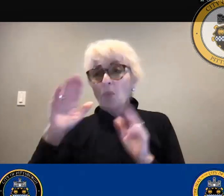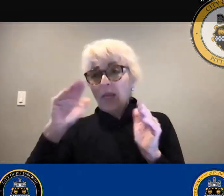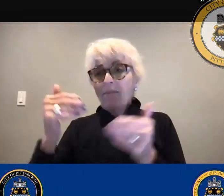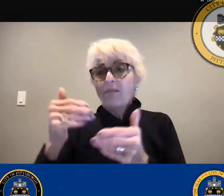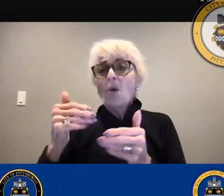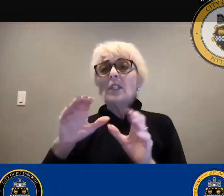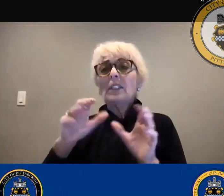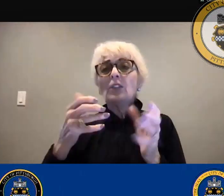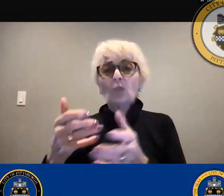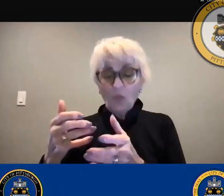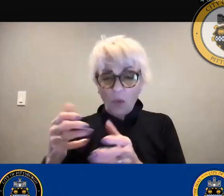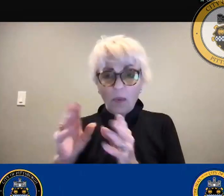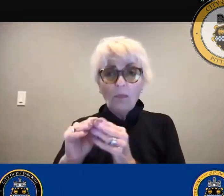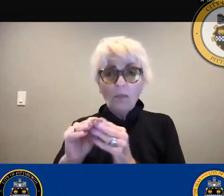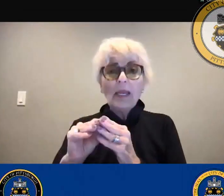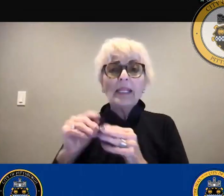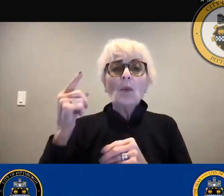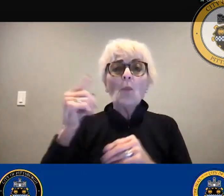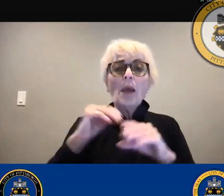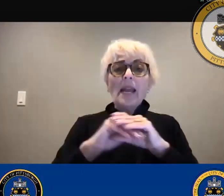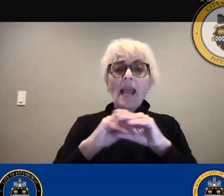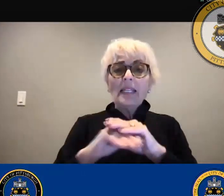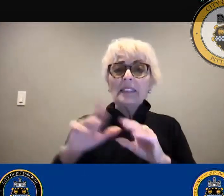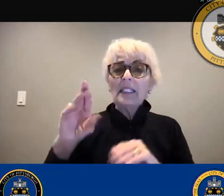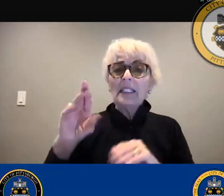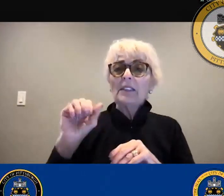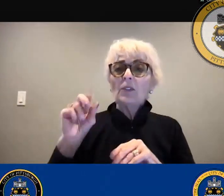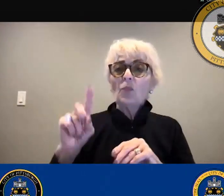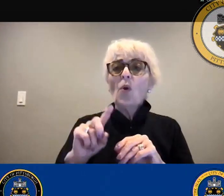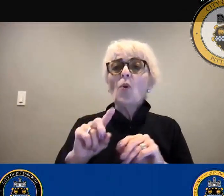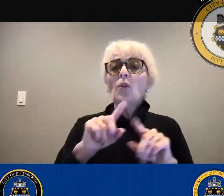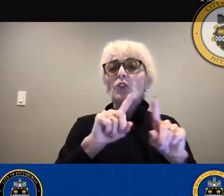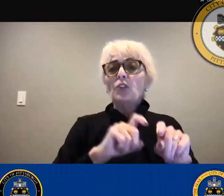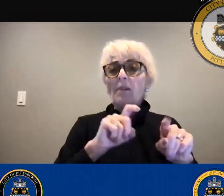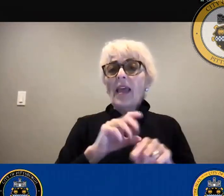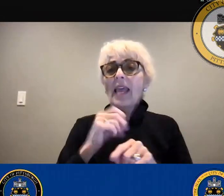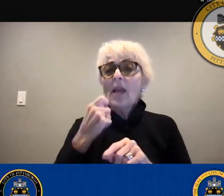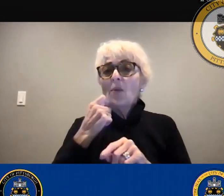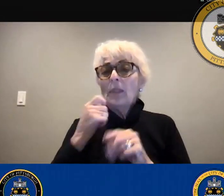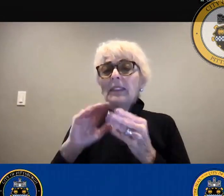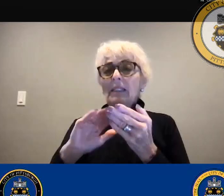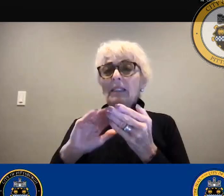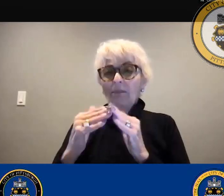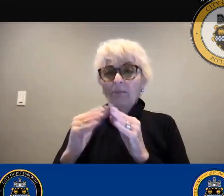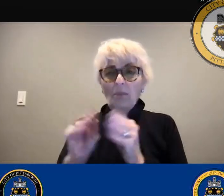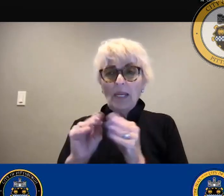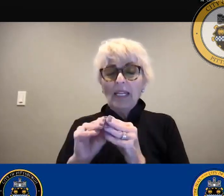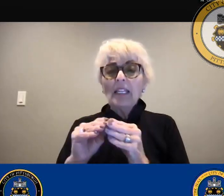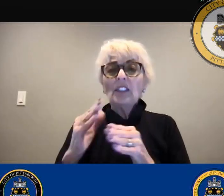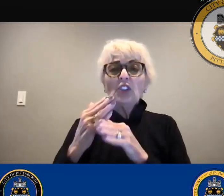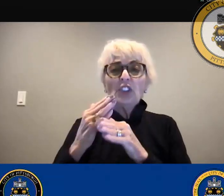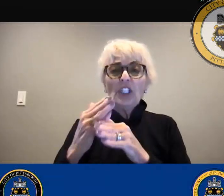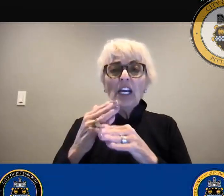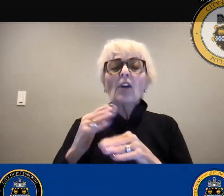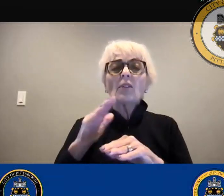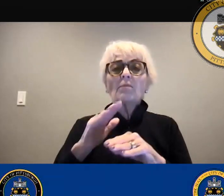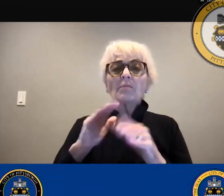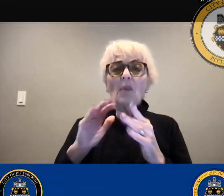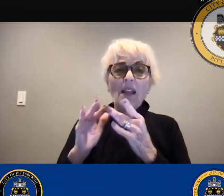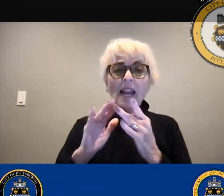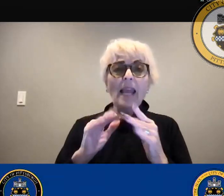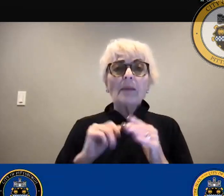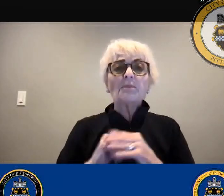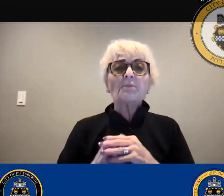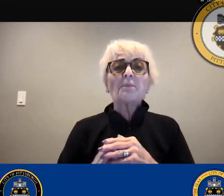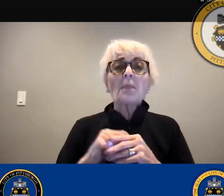survey, and 3 opportunities to share anonymous feedback online. We spoke briefly about the tree replacement